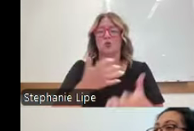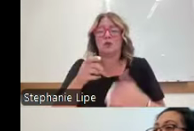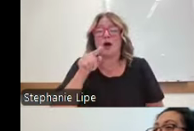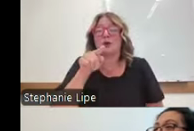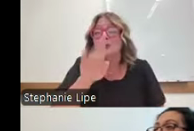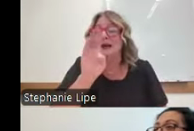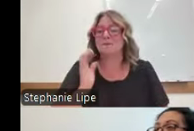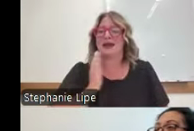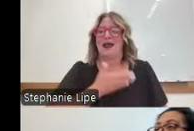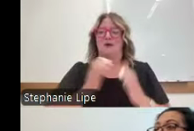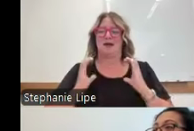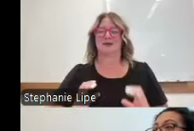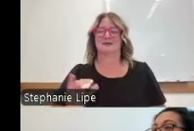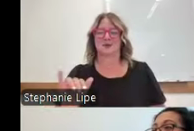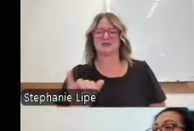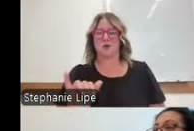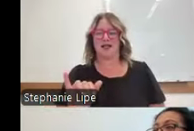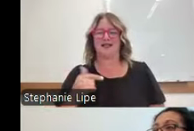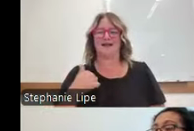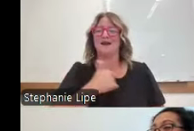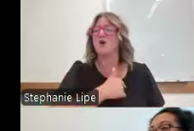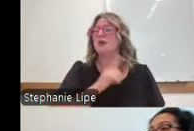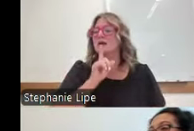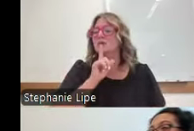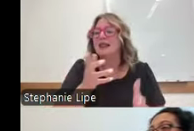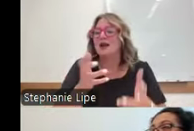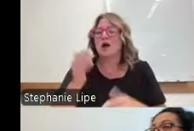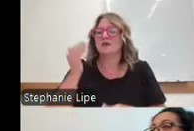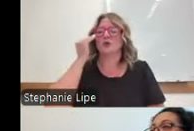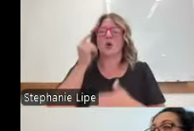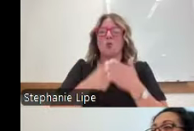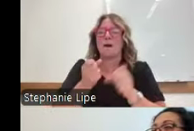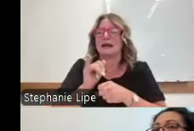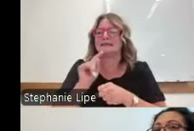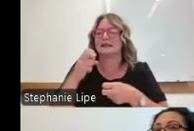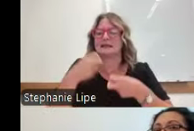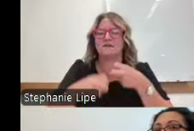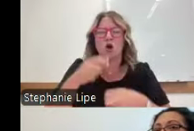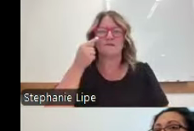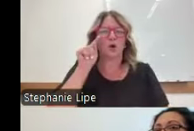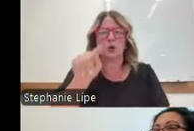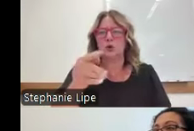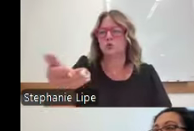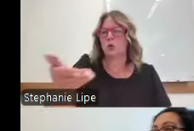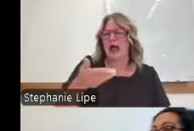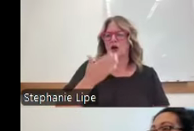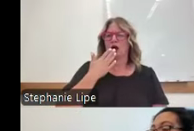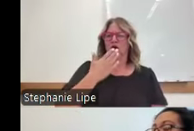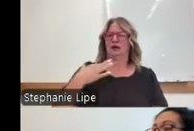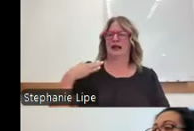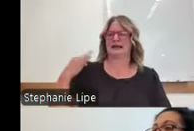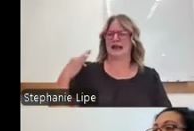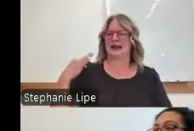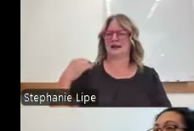client approach, which means we want you to be our consumers as well. We want to make sure that we have these